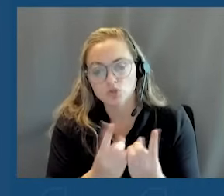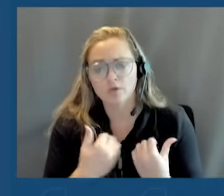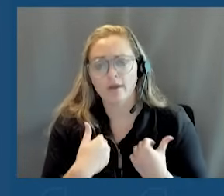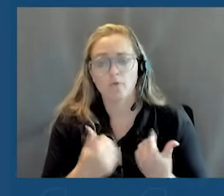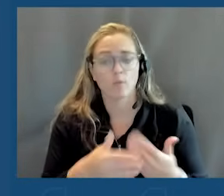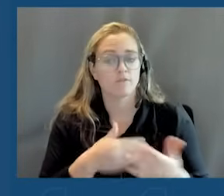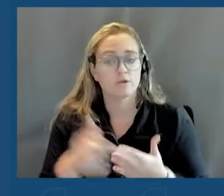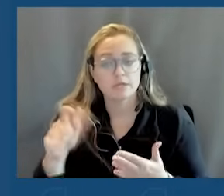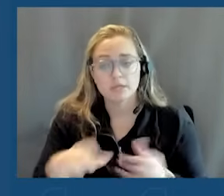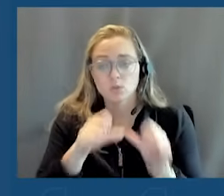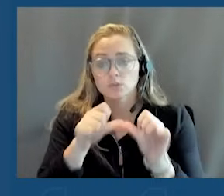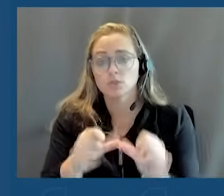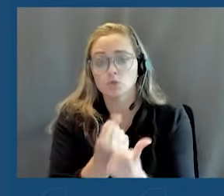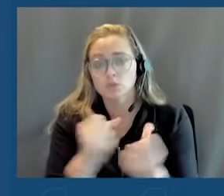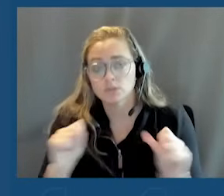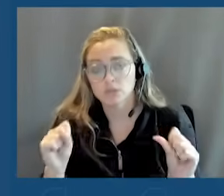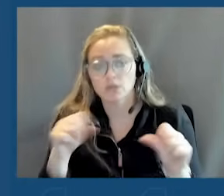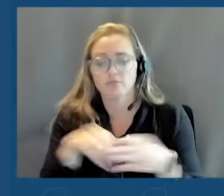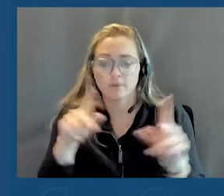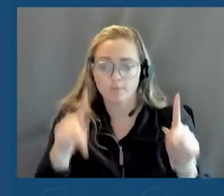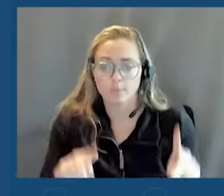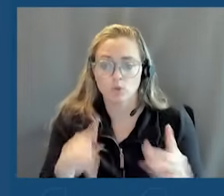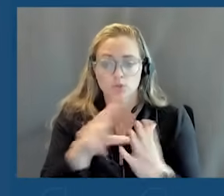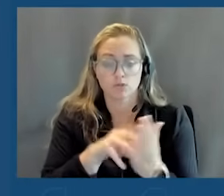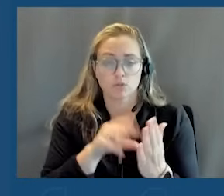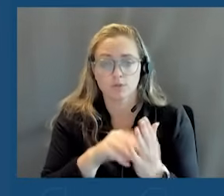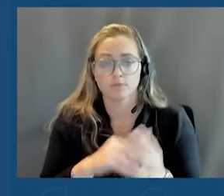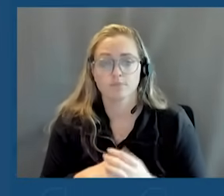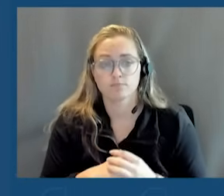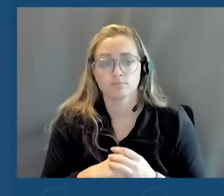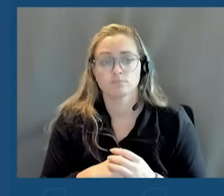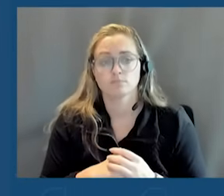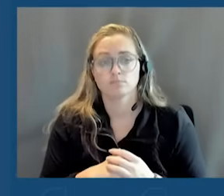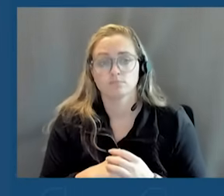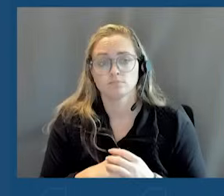continue safe in-person learning,